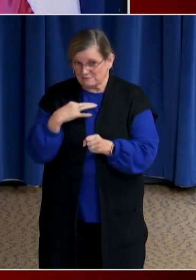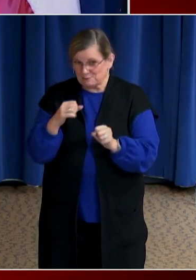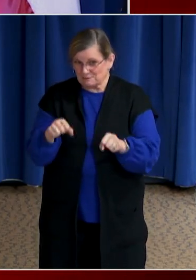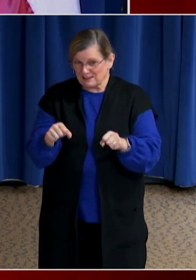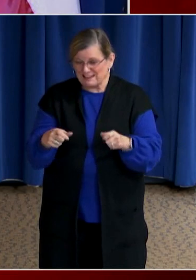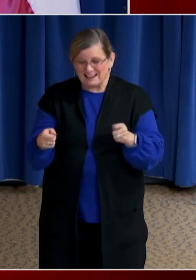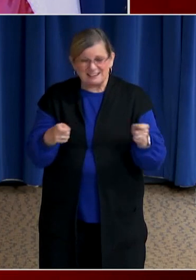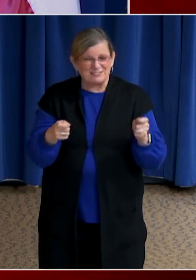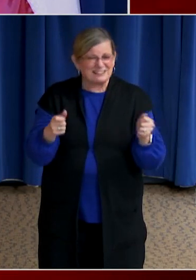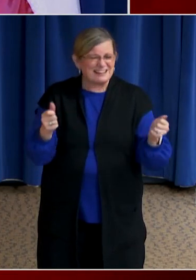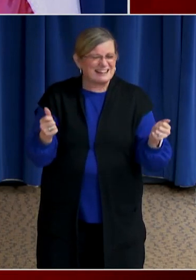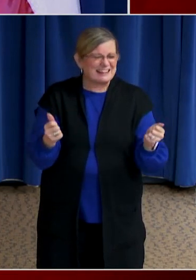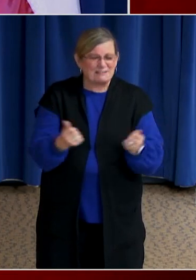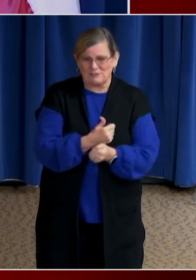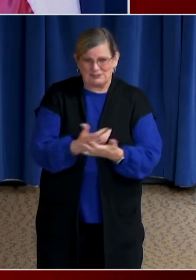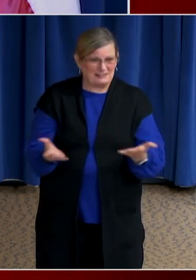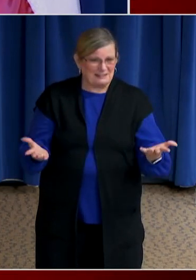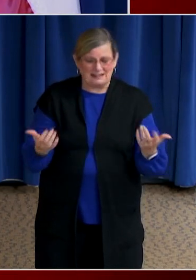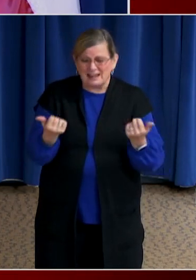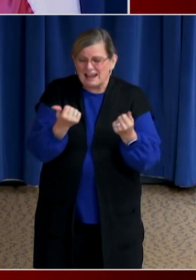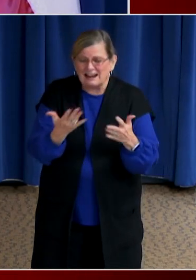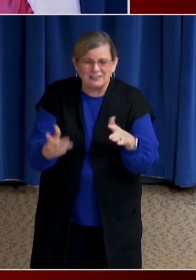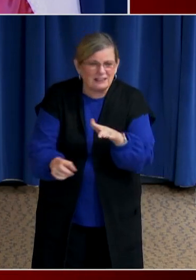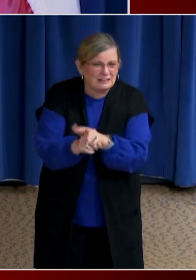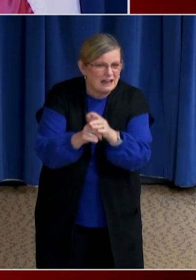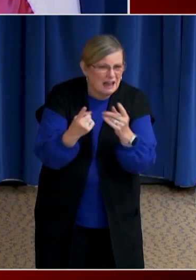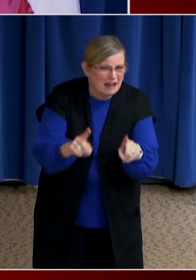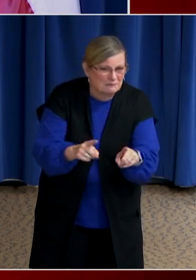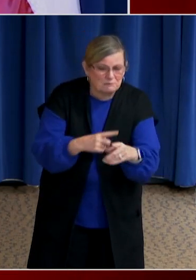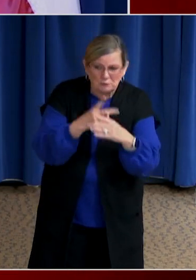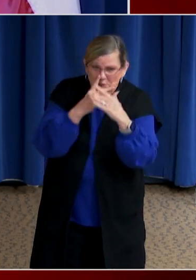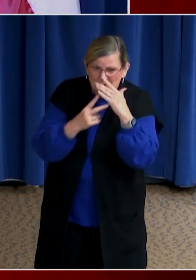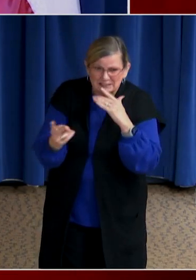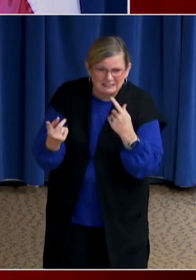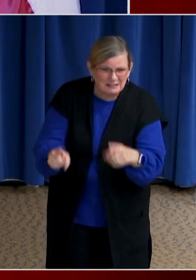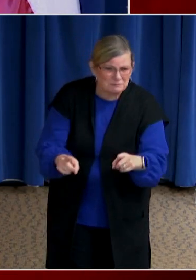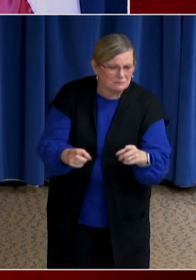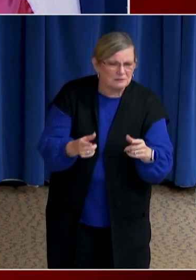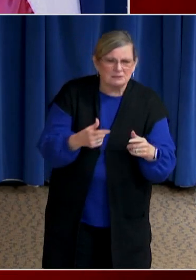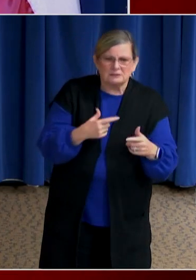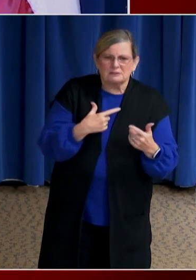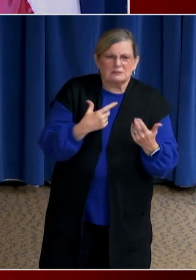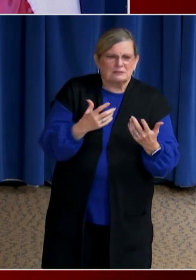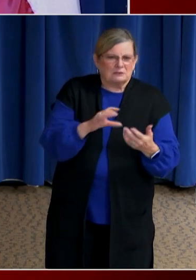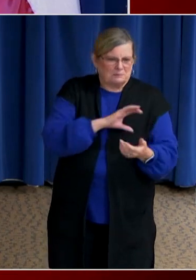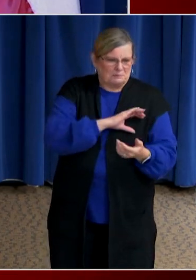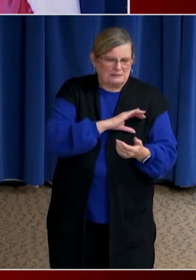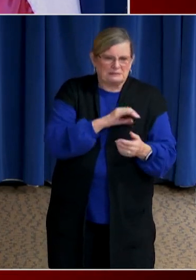demonstrations that did occur. And so for the foreseeable future, the entire police department will be working.